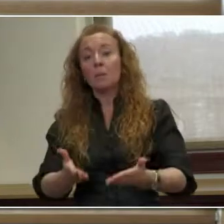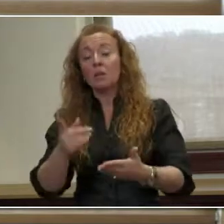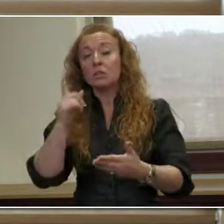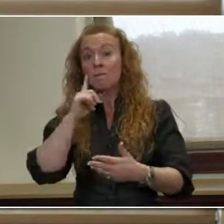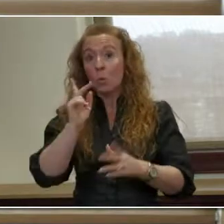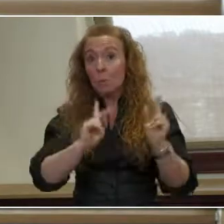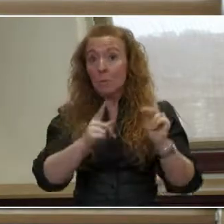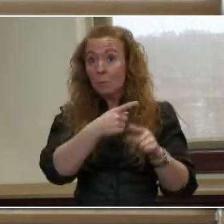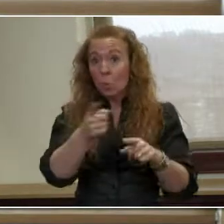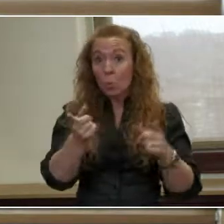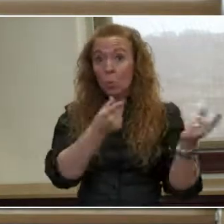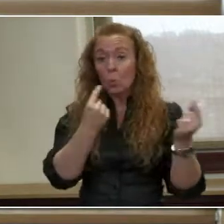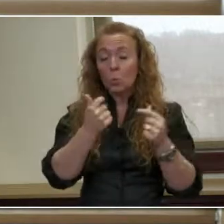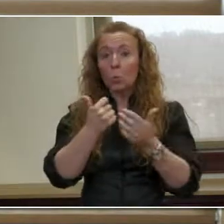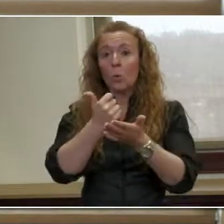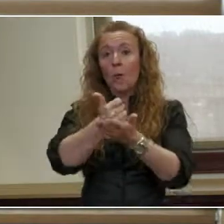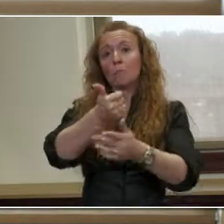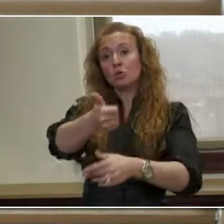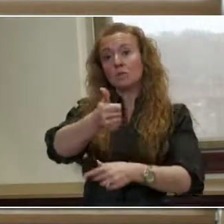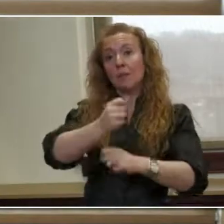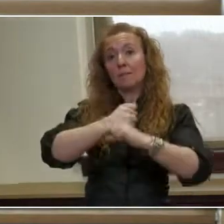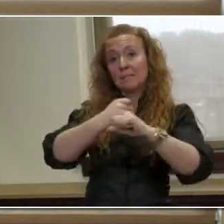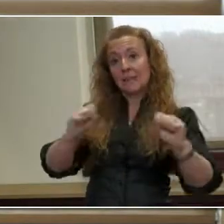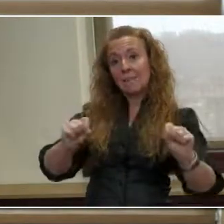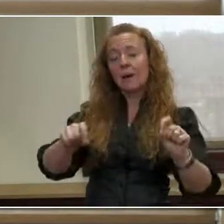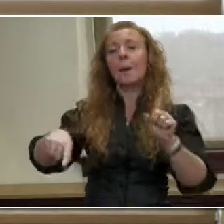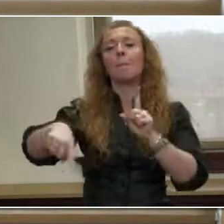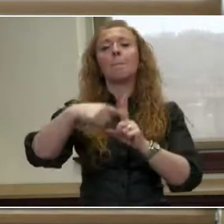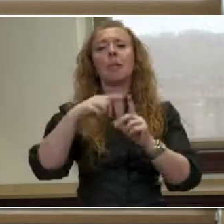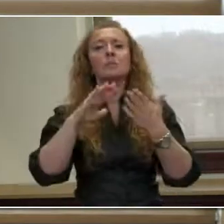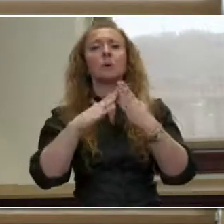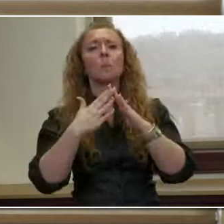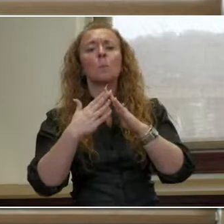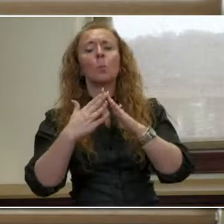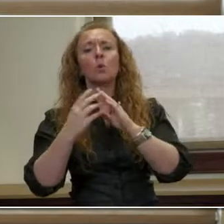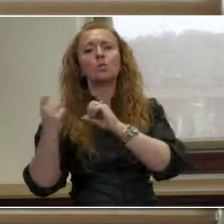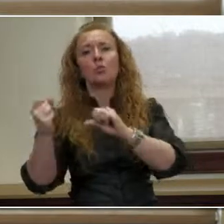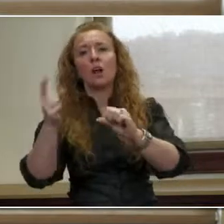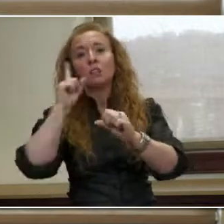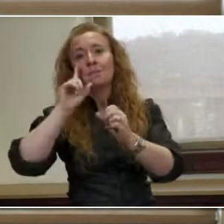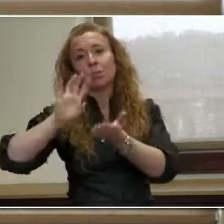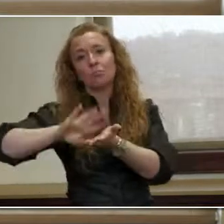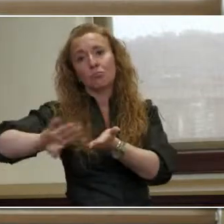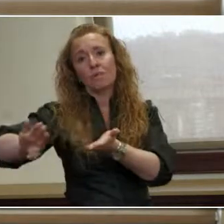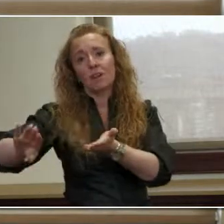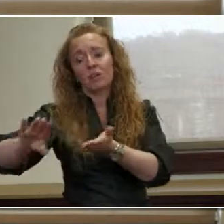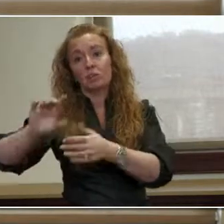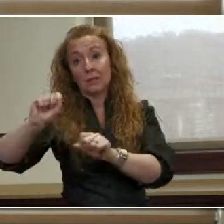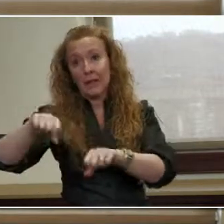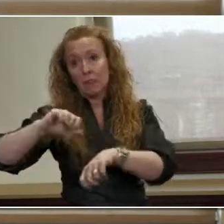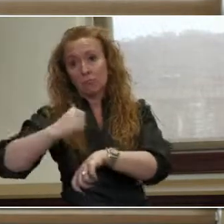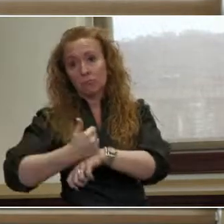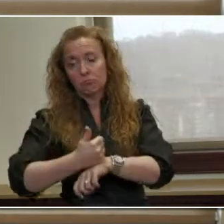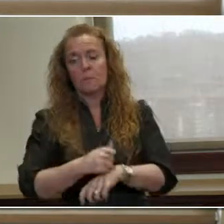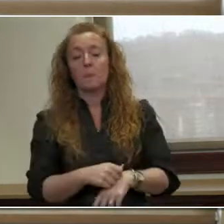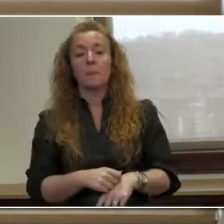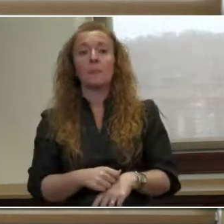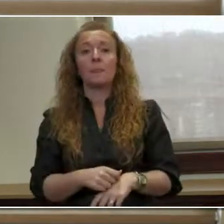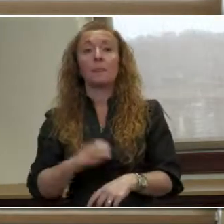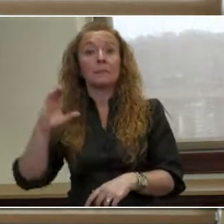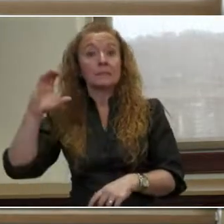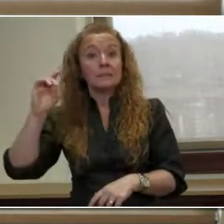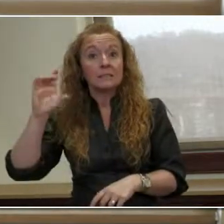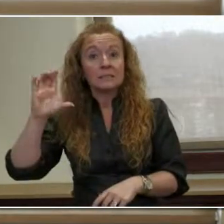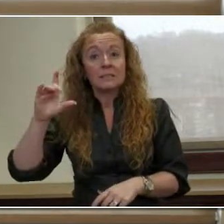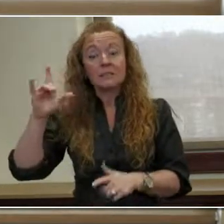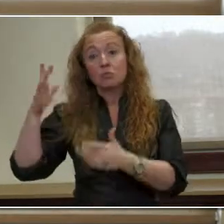individuals can do to protect themselves and what community-level prevention strategies can be implemented. Whether or not the